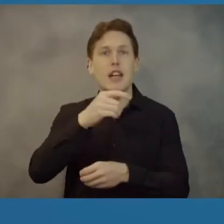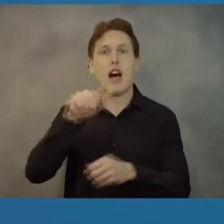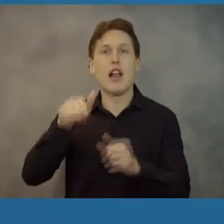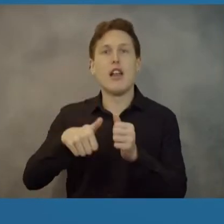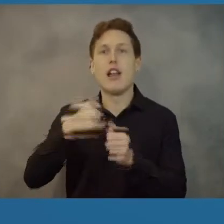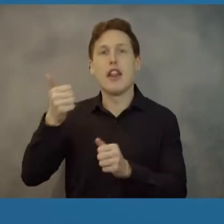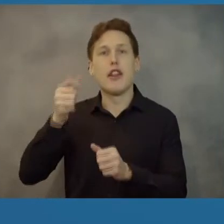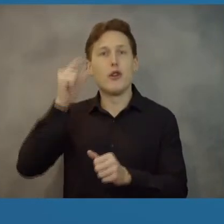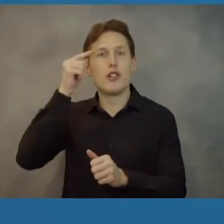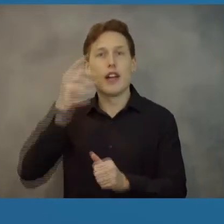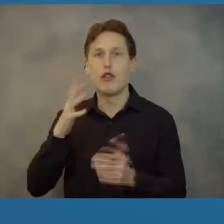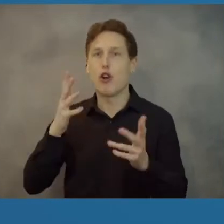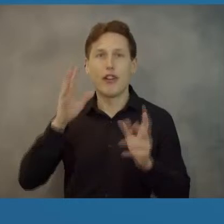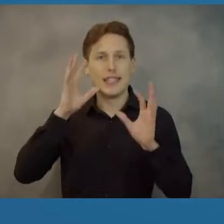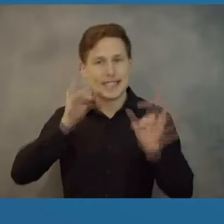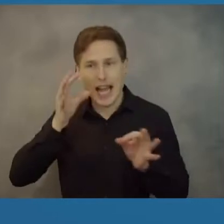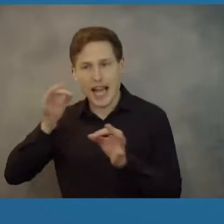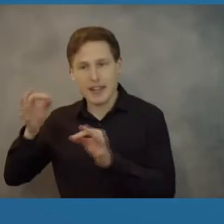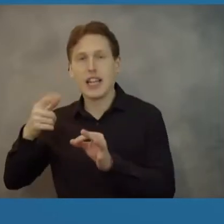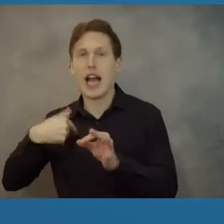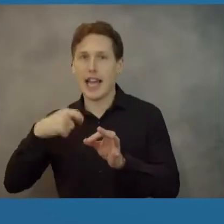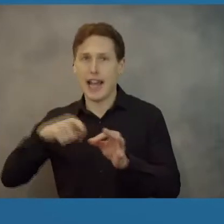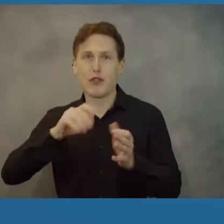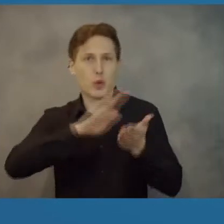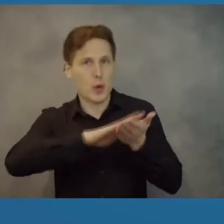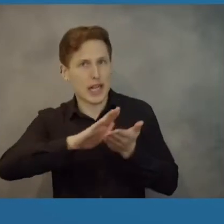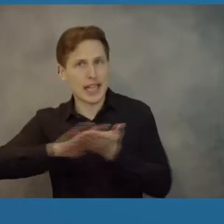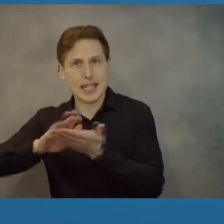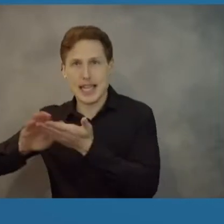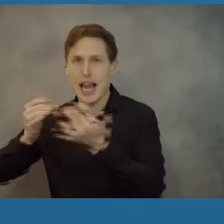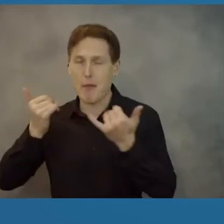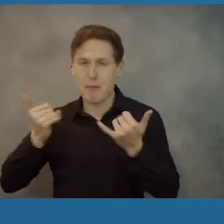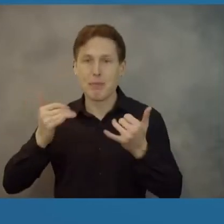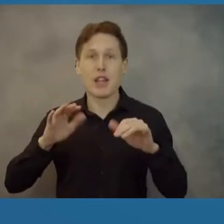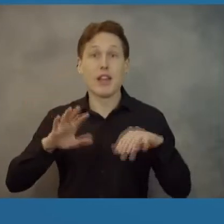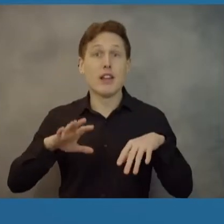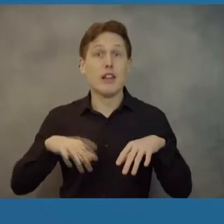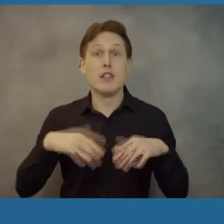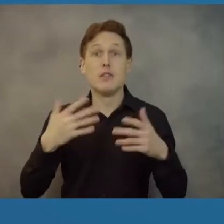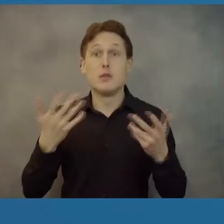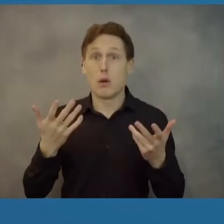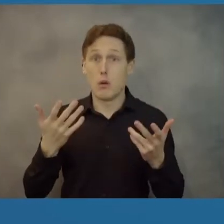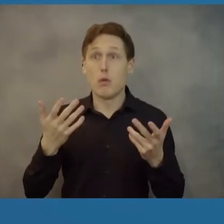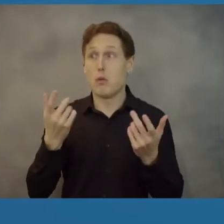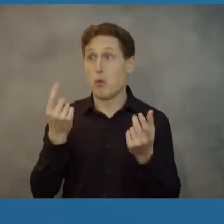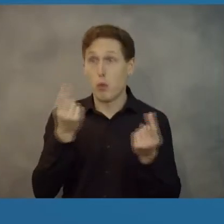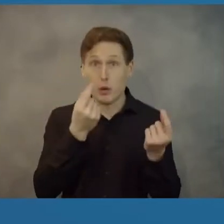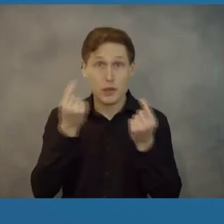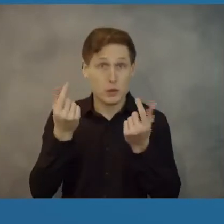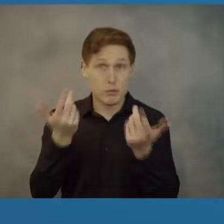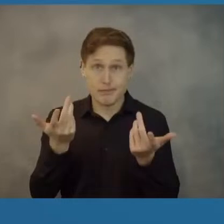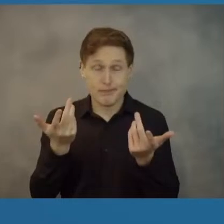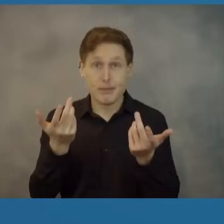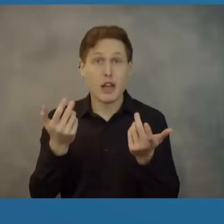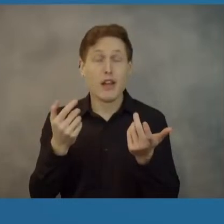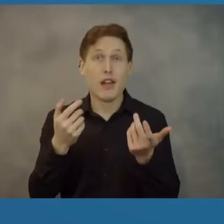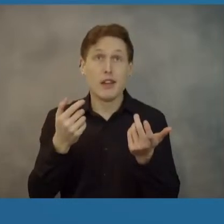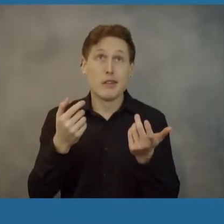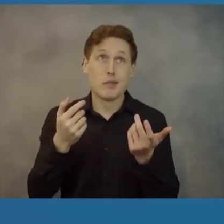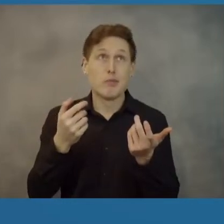talking about is conversations we've been having about what we do with this. Right now, it'd be about $8